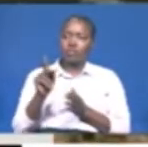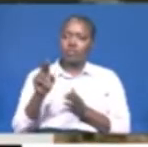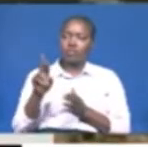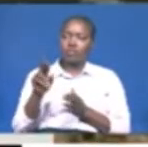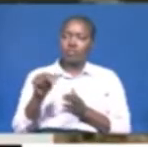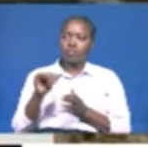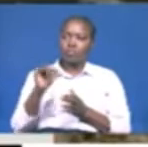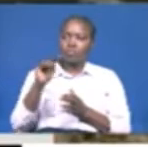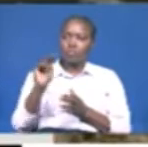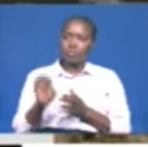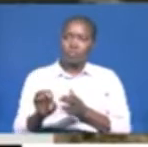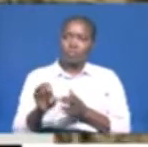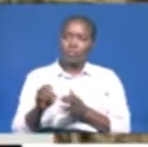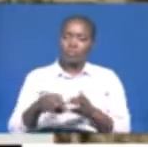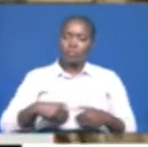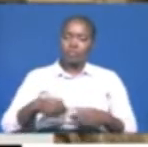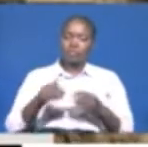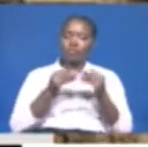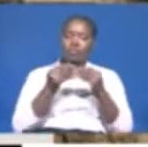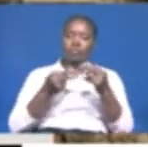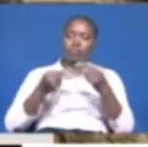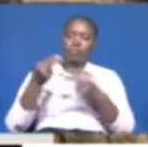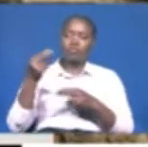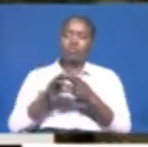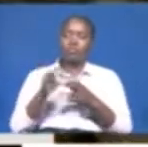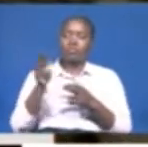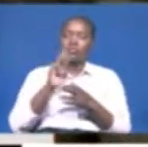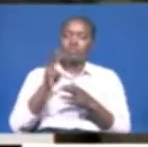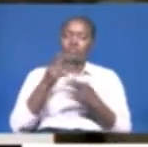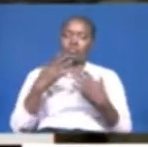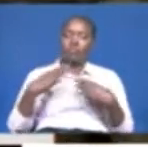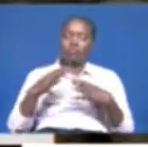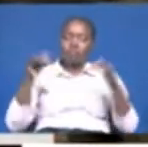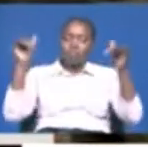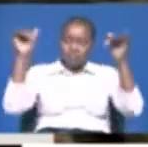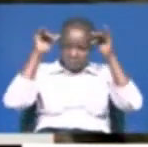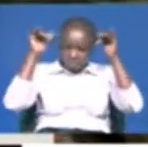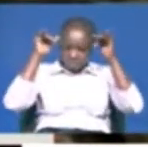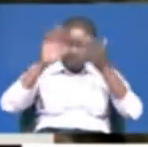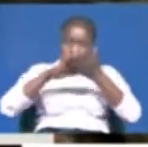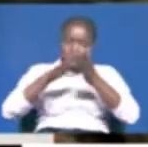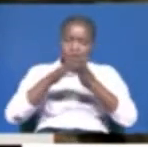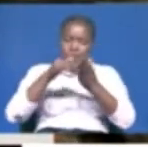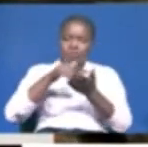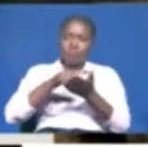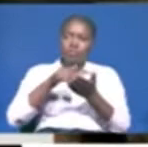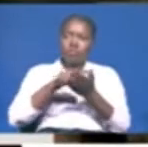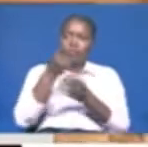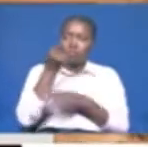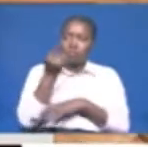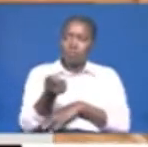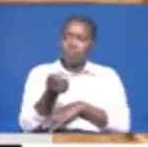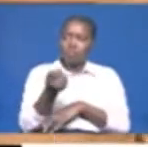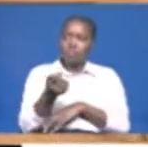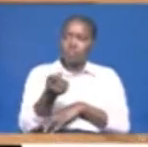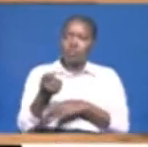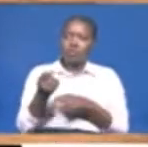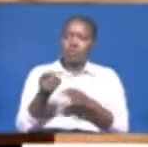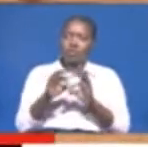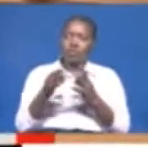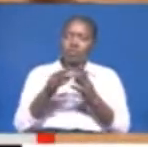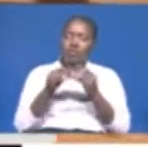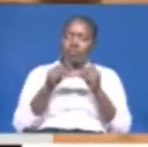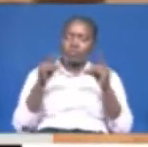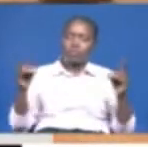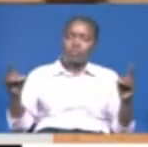further increase hunger levels. Water sources for people and livestock have become increasingly scarce, forcing families to walk longer